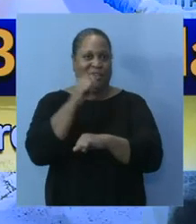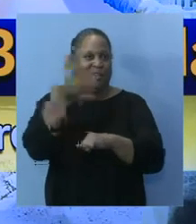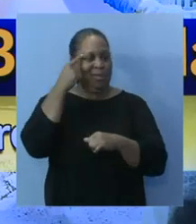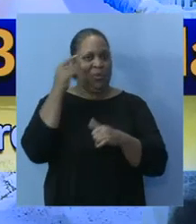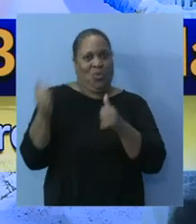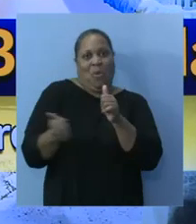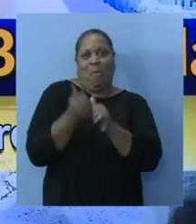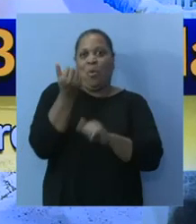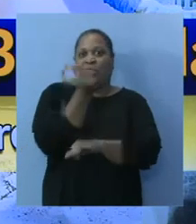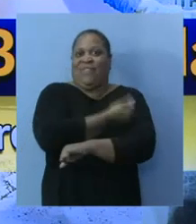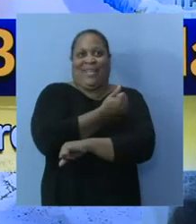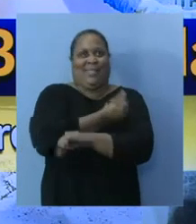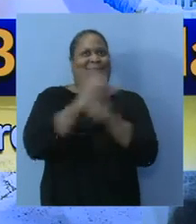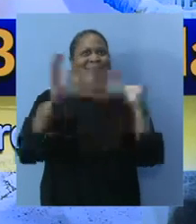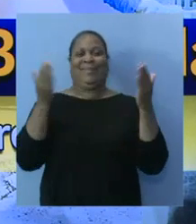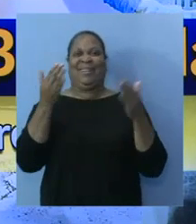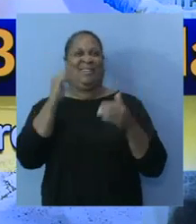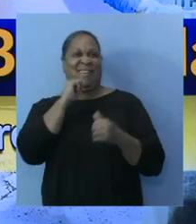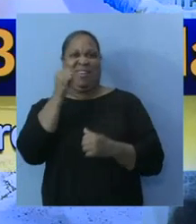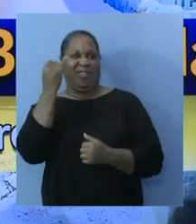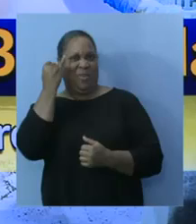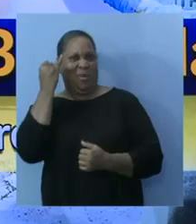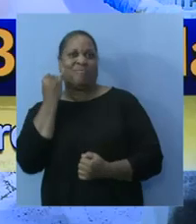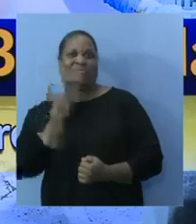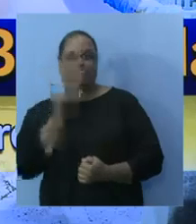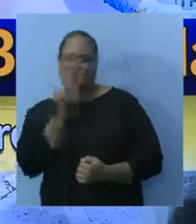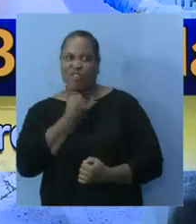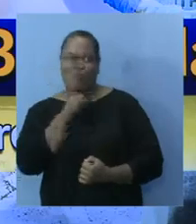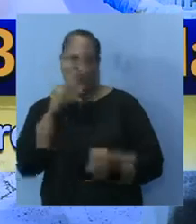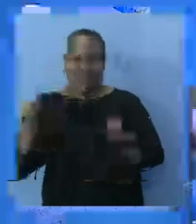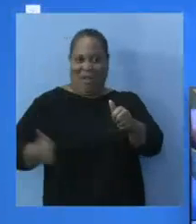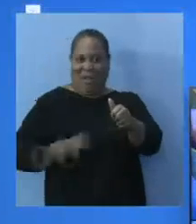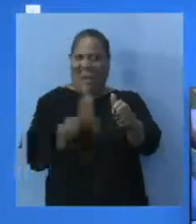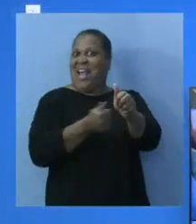world. I don't think anyone is catching Israel, but that's a different conversation.